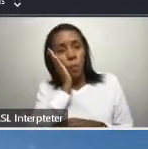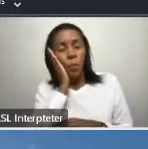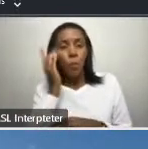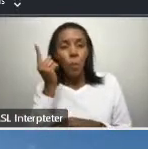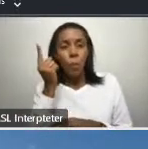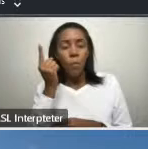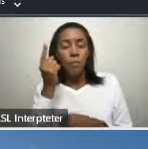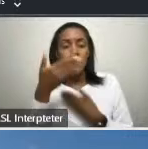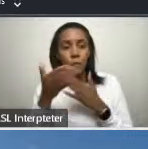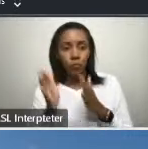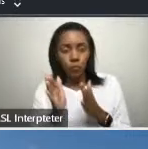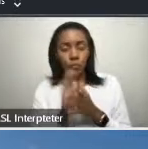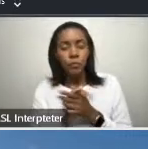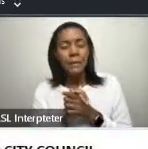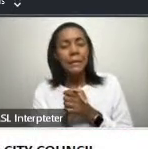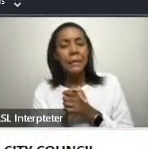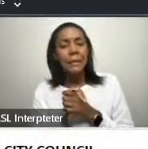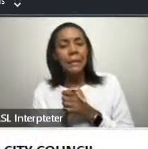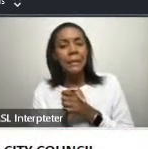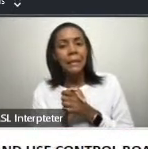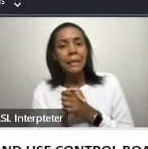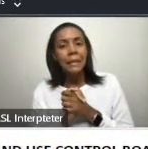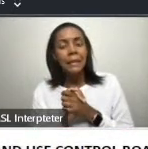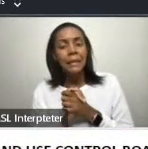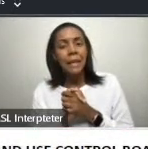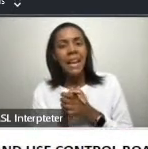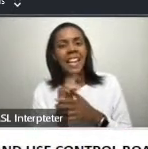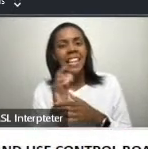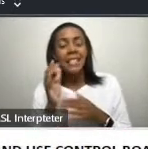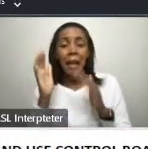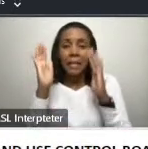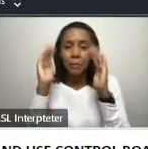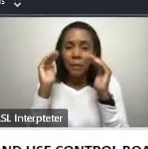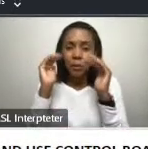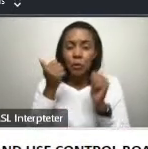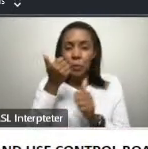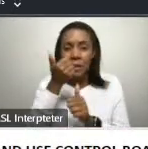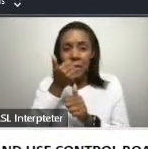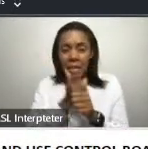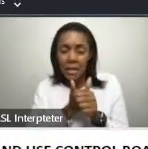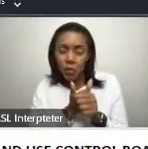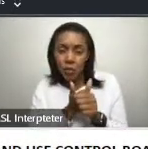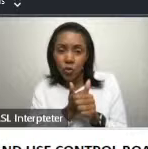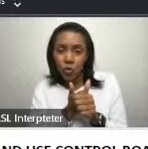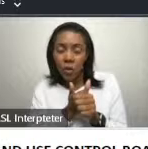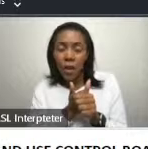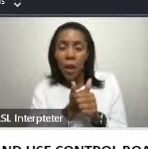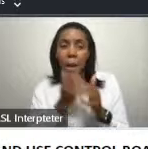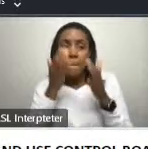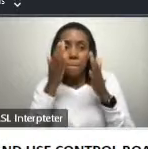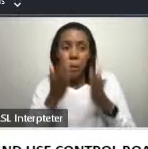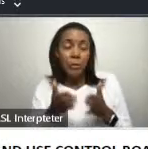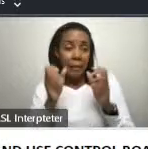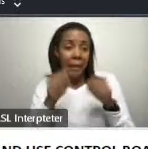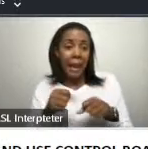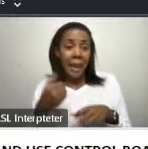like there's an expectation that each occupant could very well own one car.